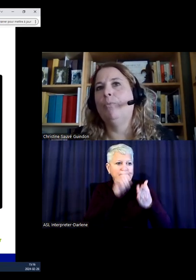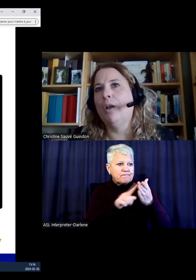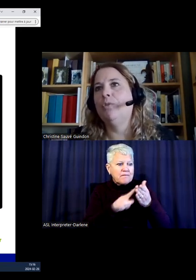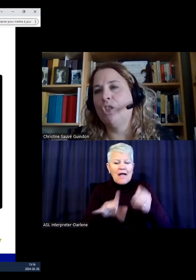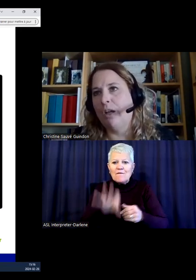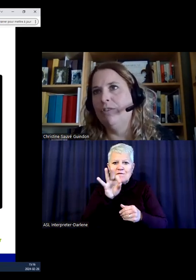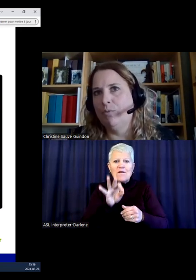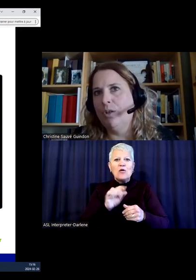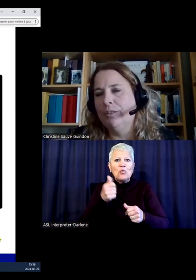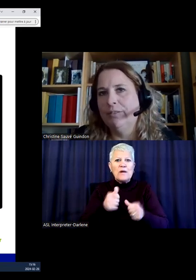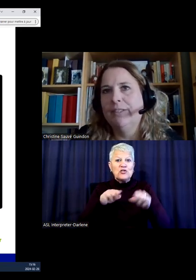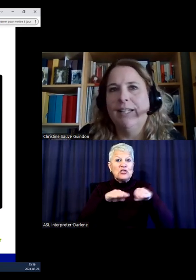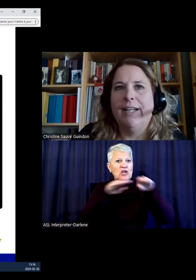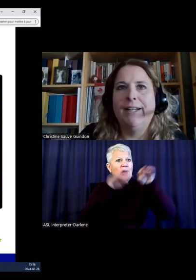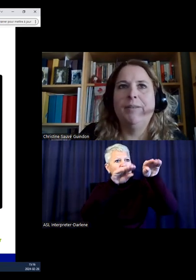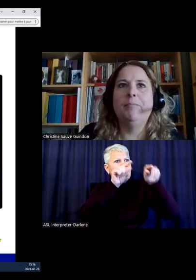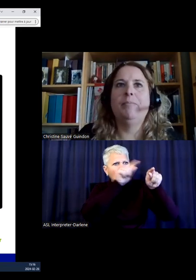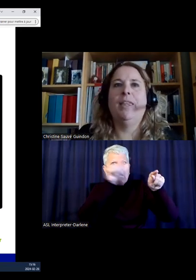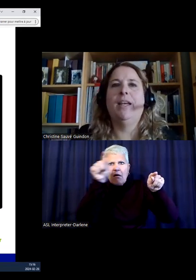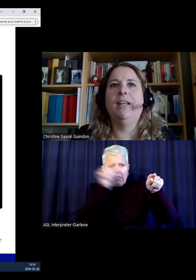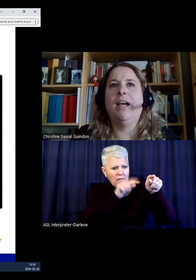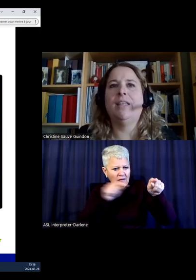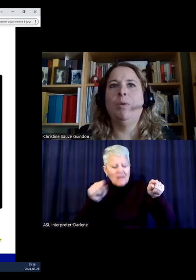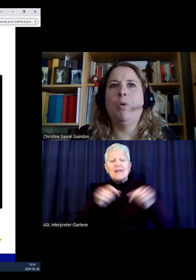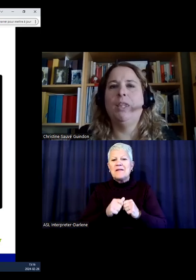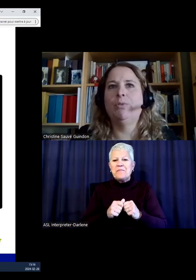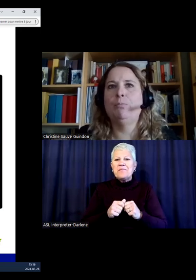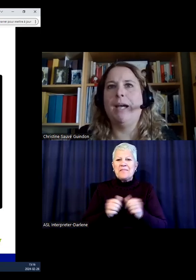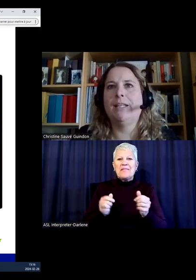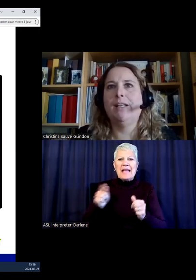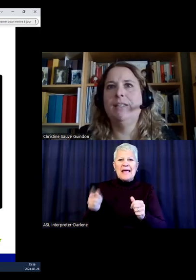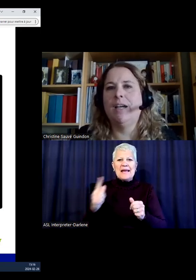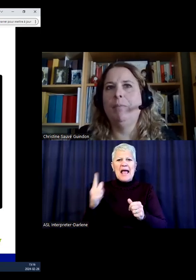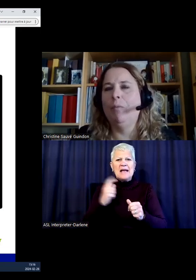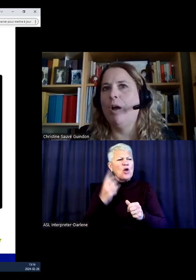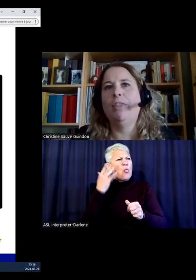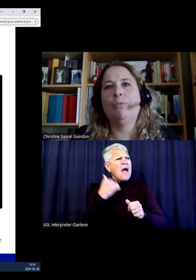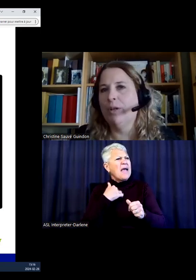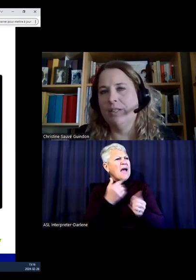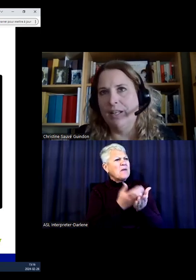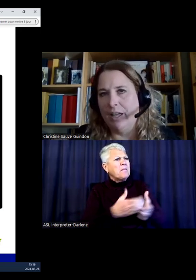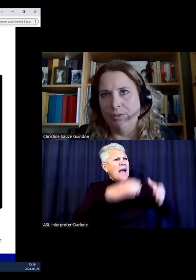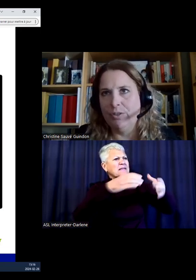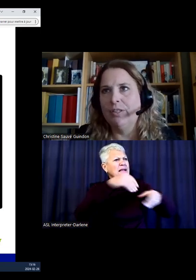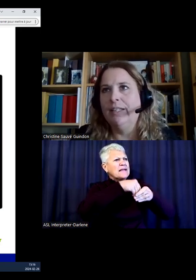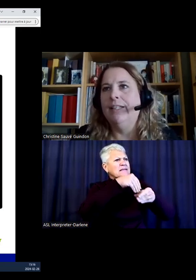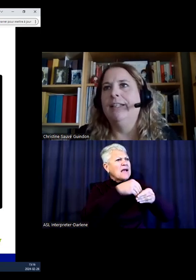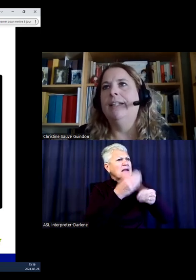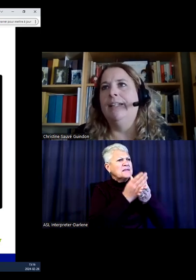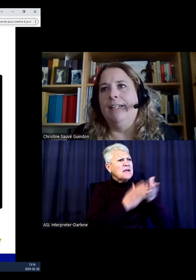where the, what shelves were. And that asking me why there was basket in some and why there wasn't in